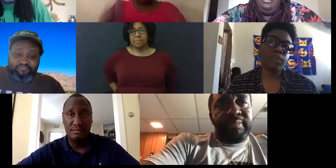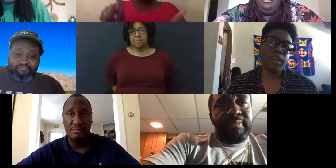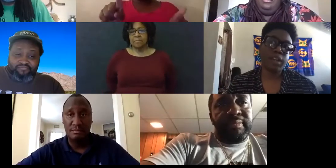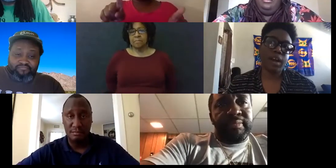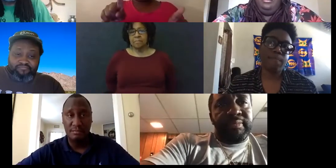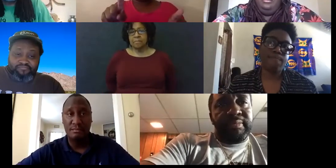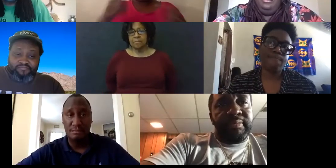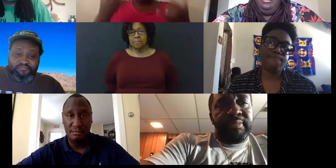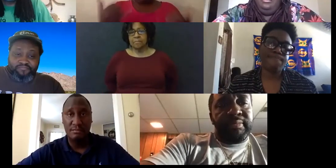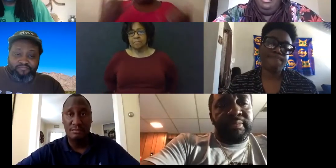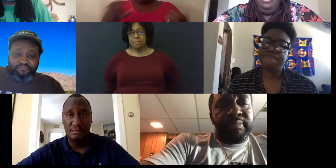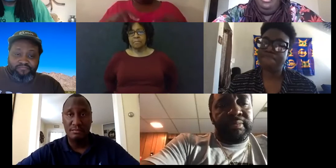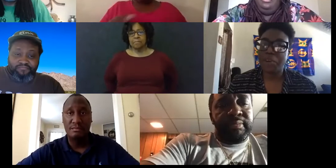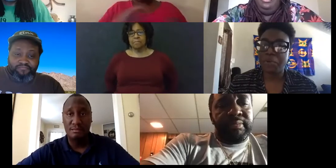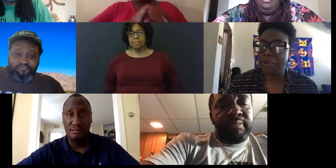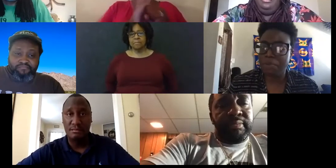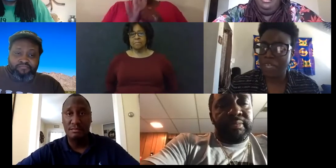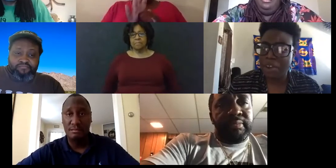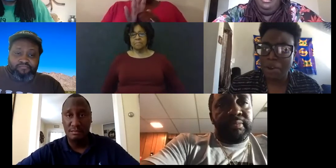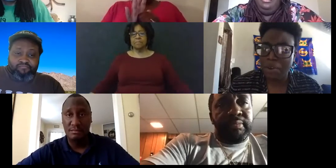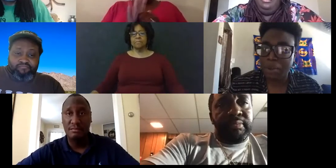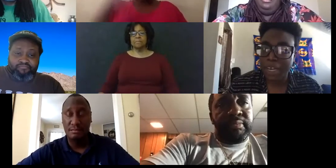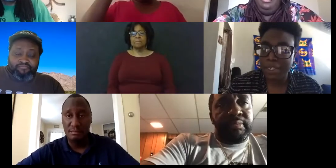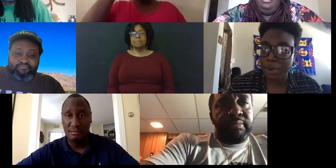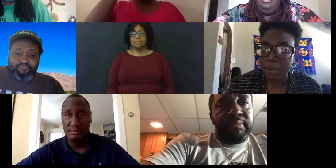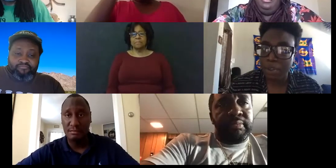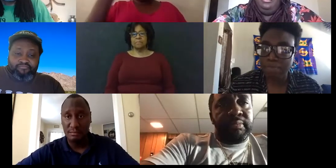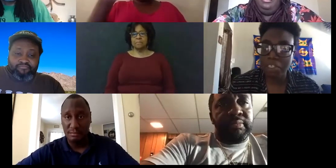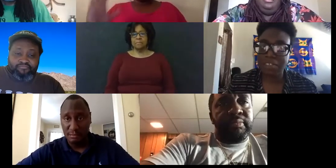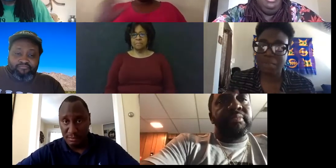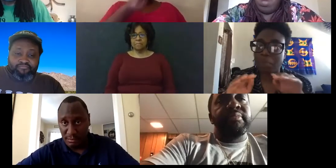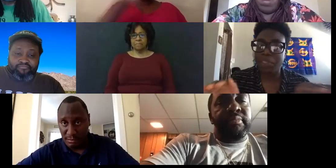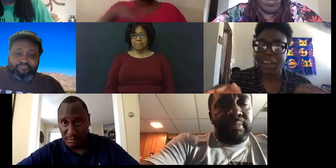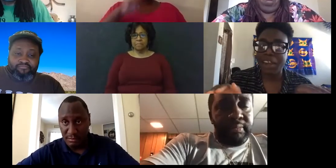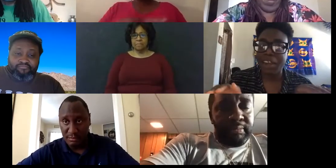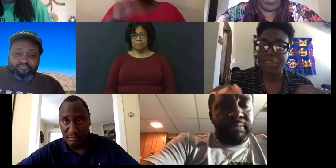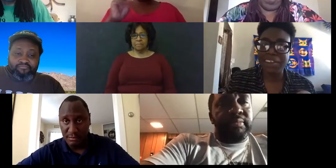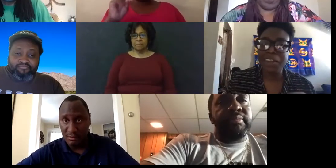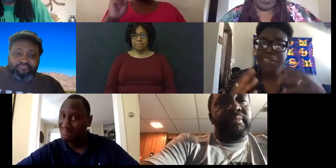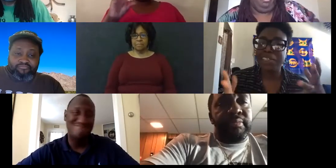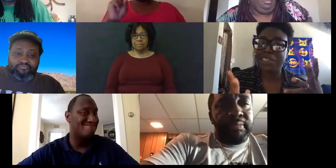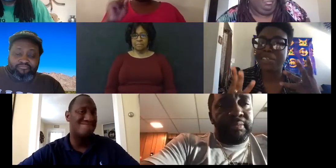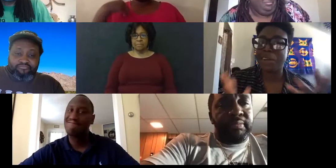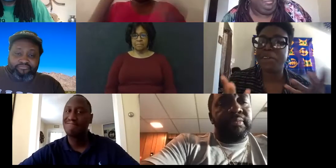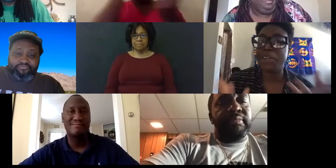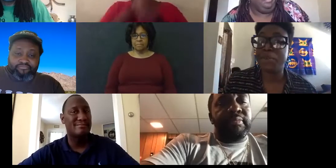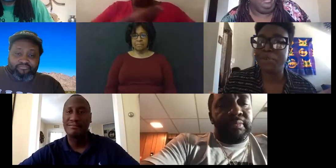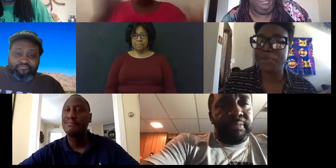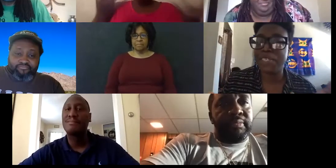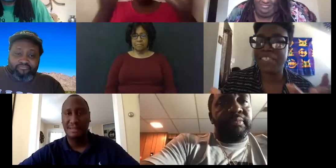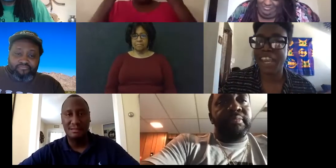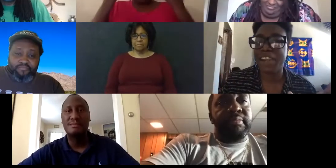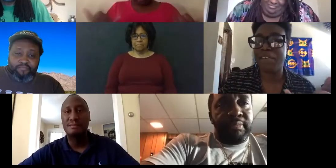of COVID, there will be no going back to normal. Just putting that out there. This is our